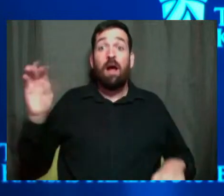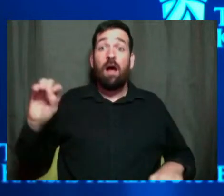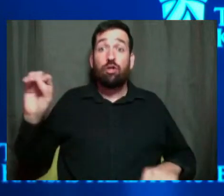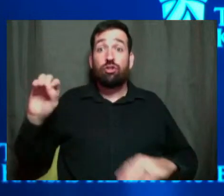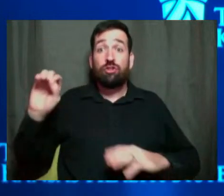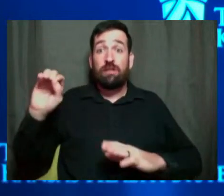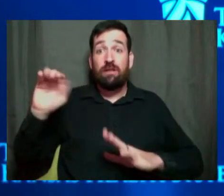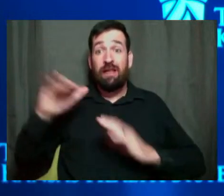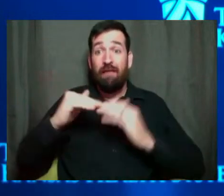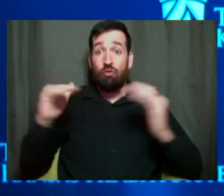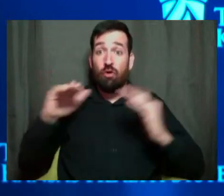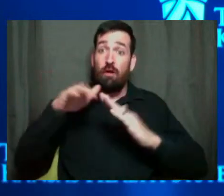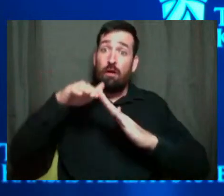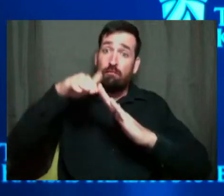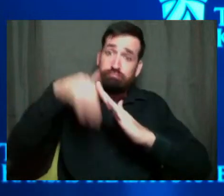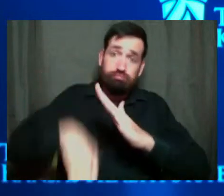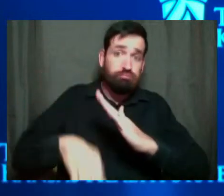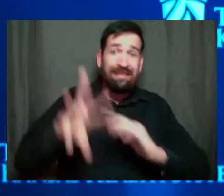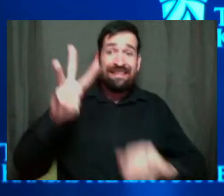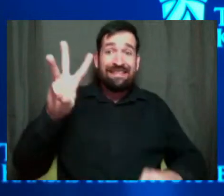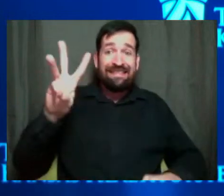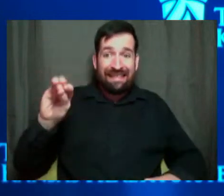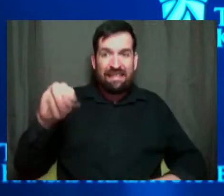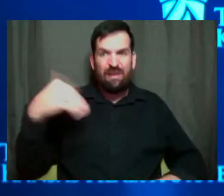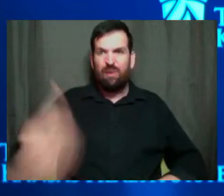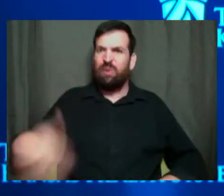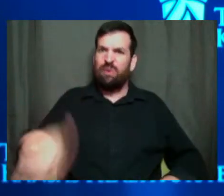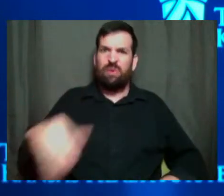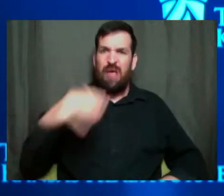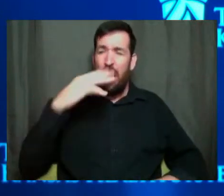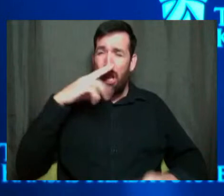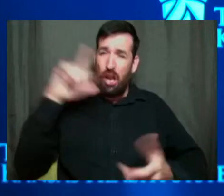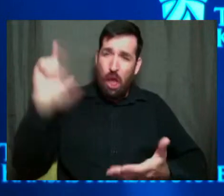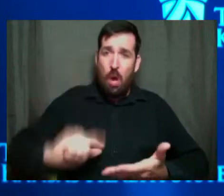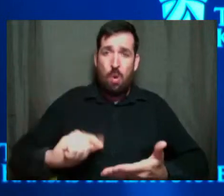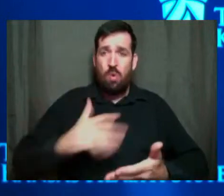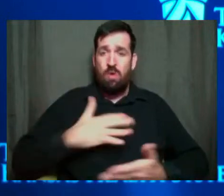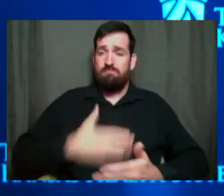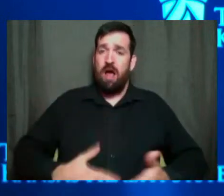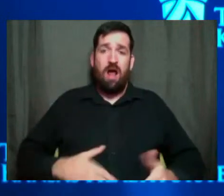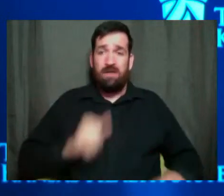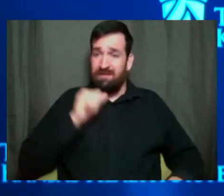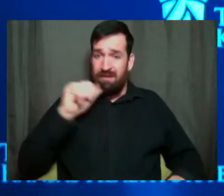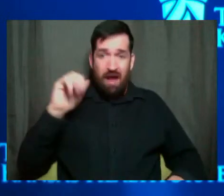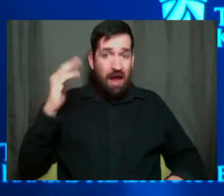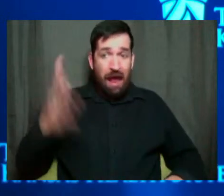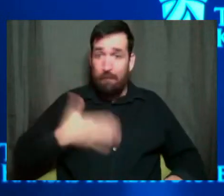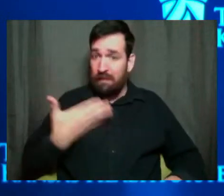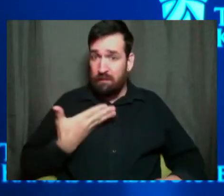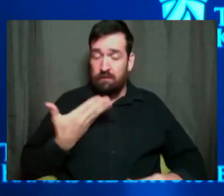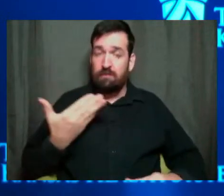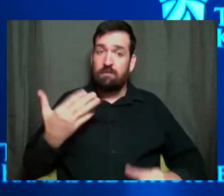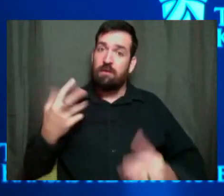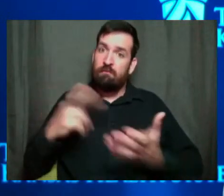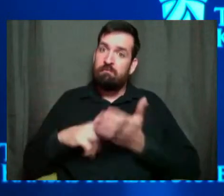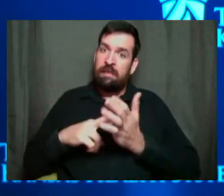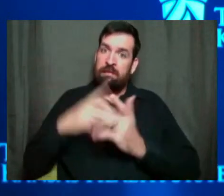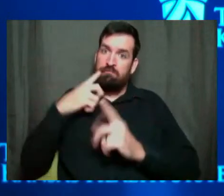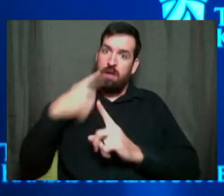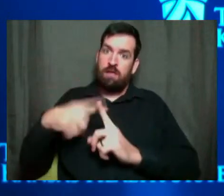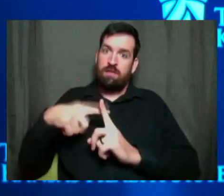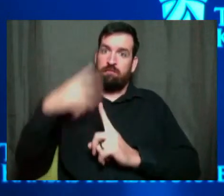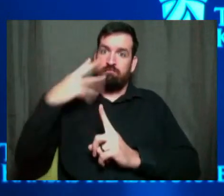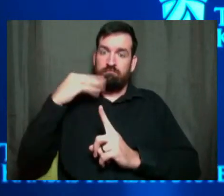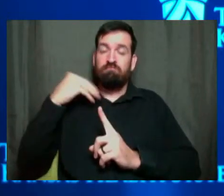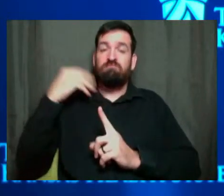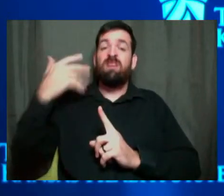60s, which is really severely low, and so my body was really unhappy. So there's this really positive reinforcement for me that comes every now and then. I'll